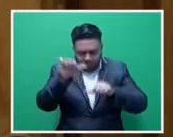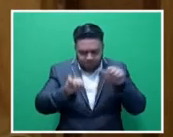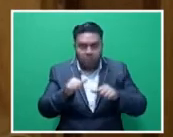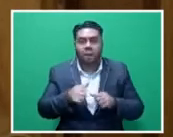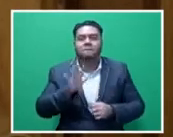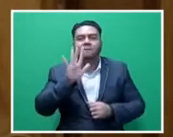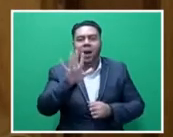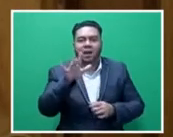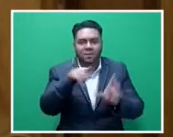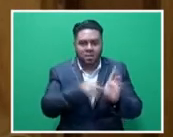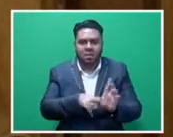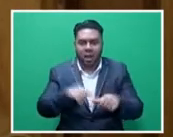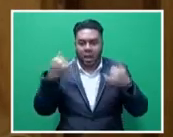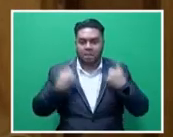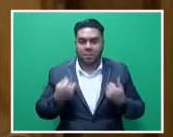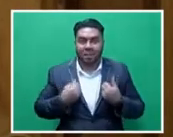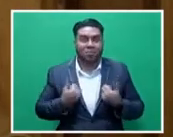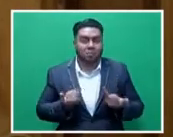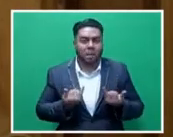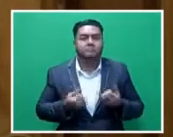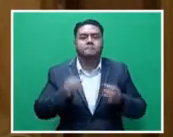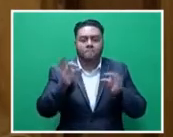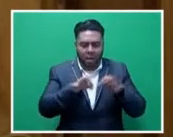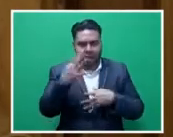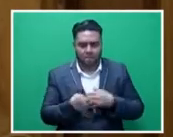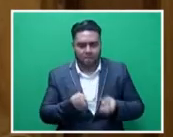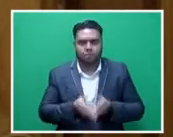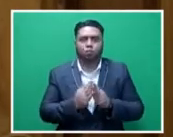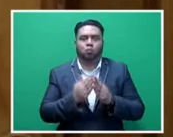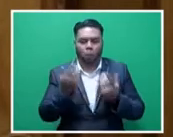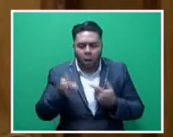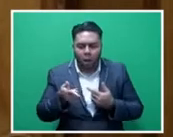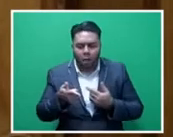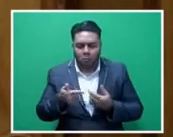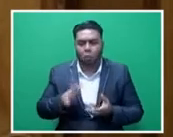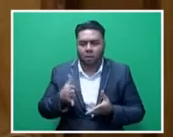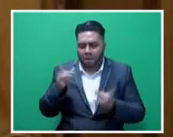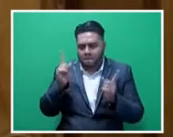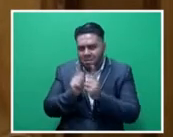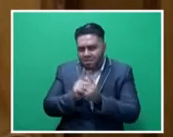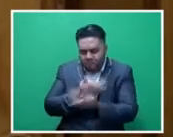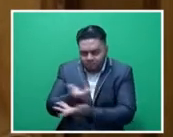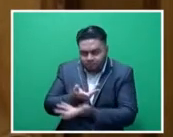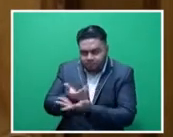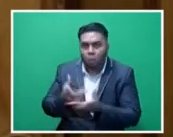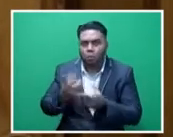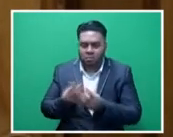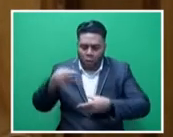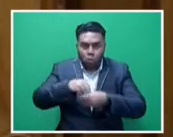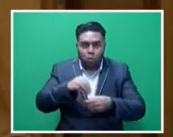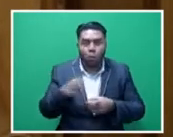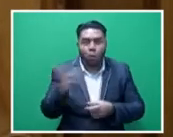National Council of Persons with Disability with its stakeholders and other organizations that look after persons with disabilities to address